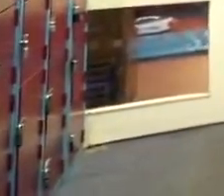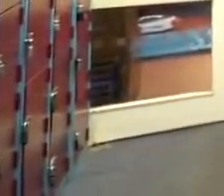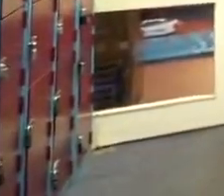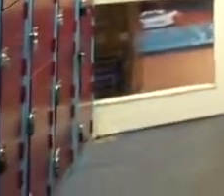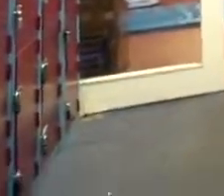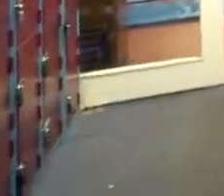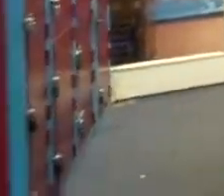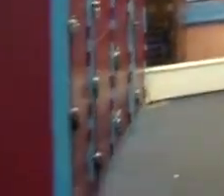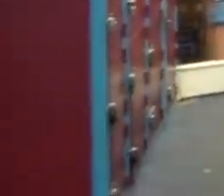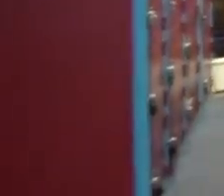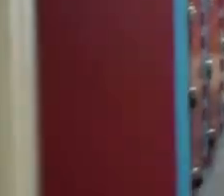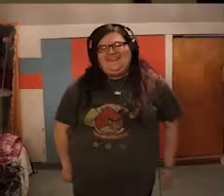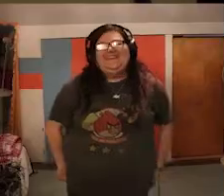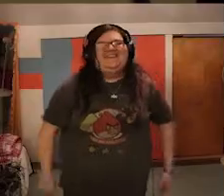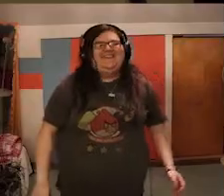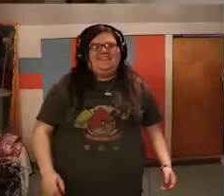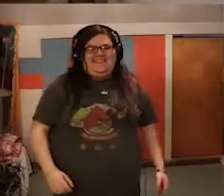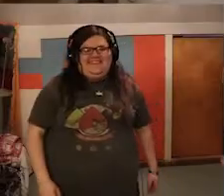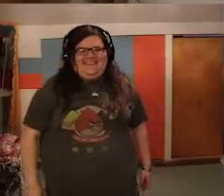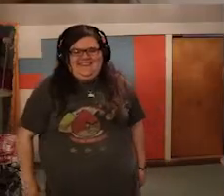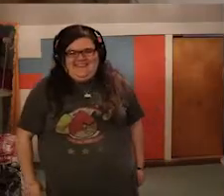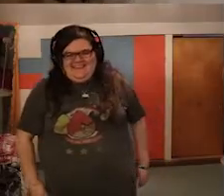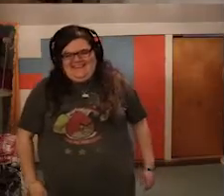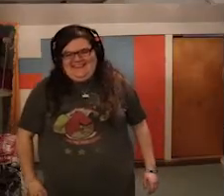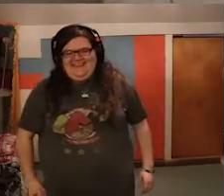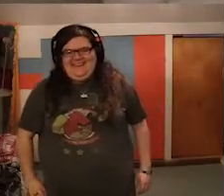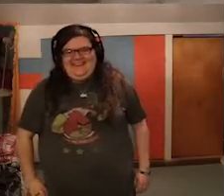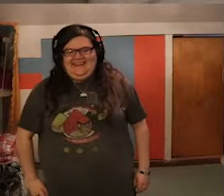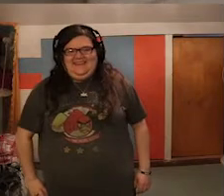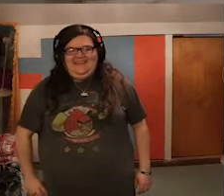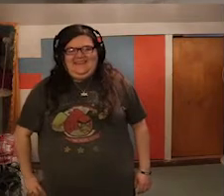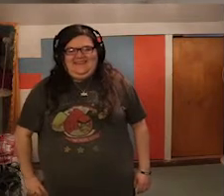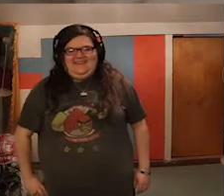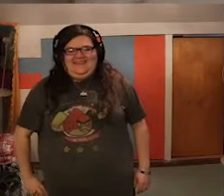I was so hey, good job though. I'm tired. Can